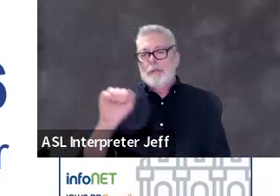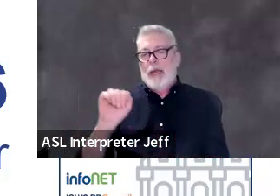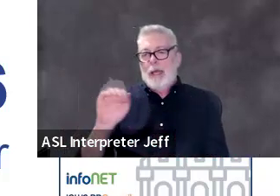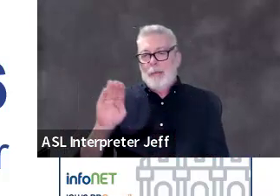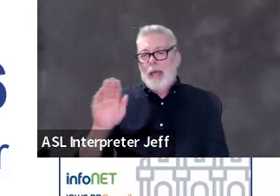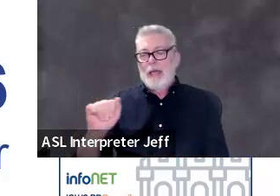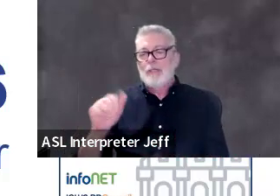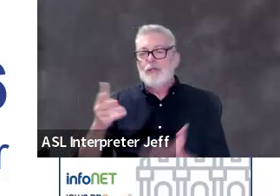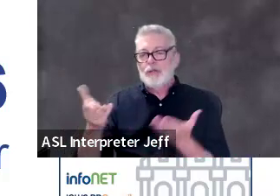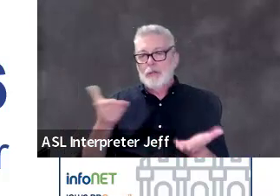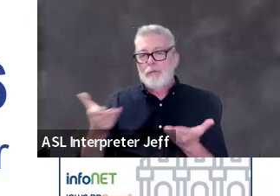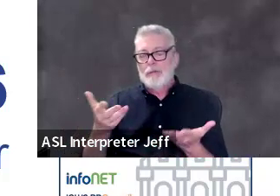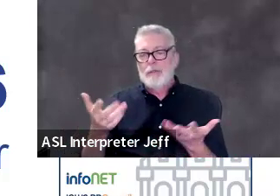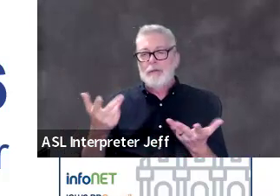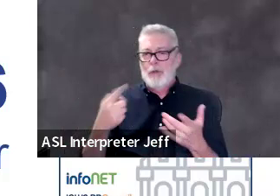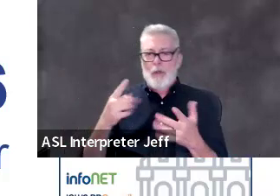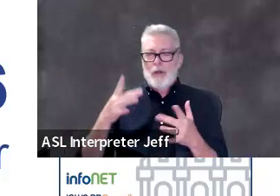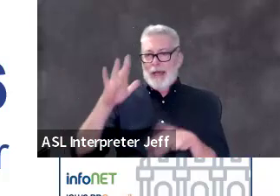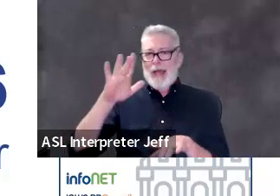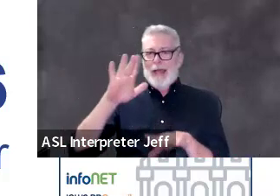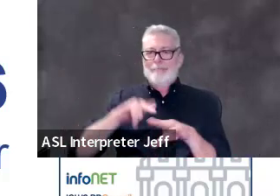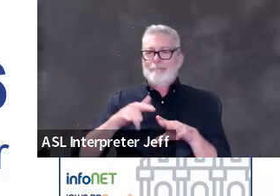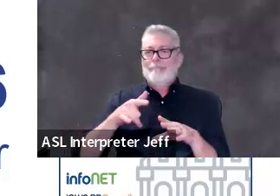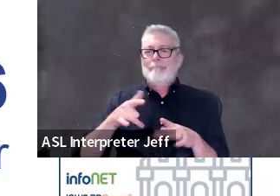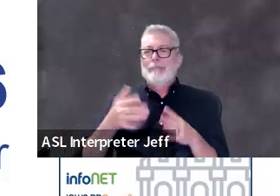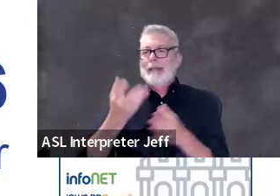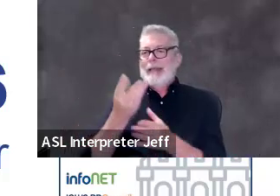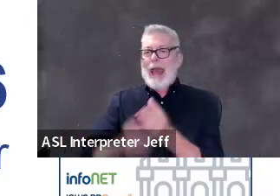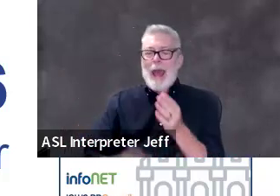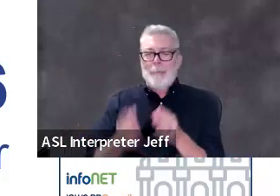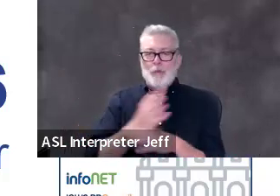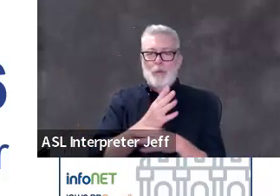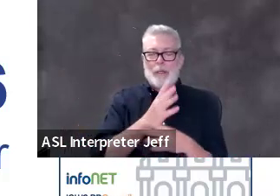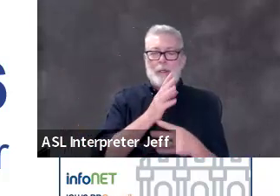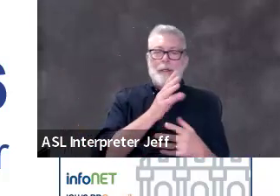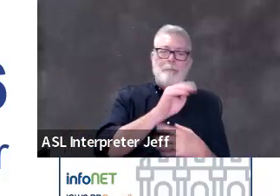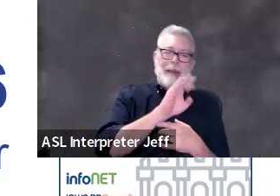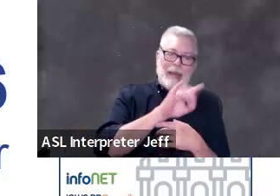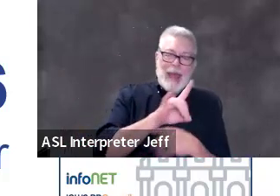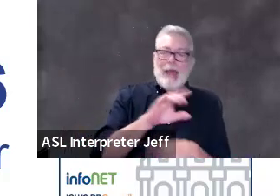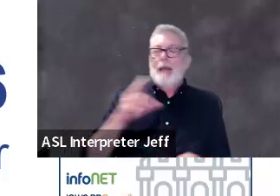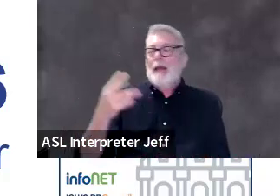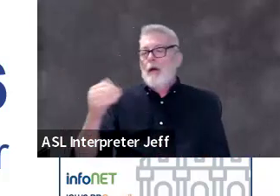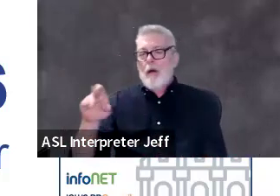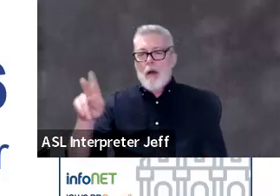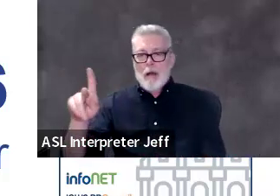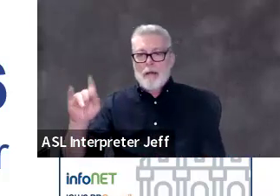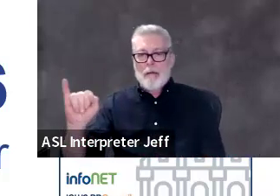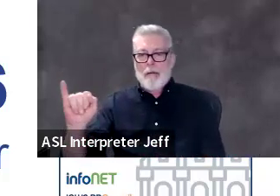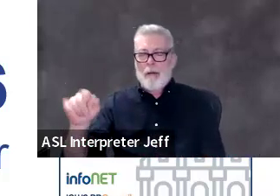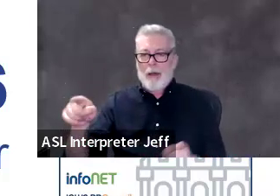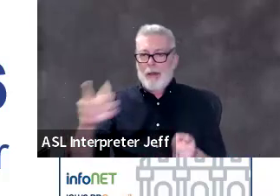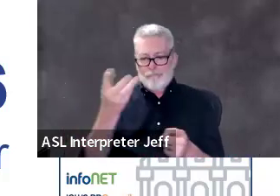So it creates kind of a canyon between Medicaid and private insurance where Hawkeye is, that you don't have that